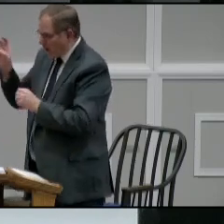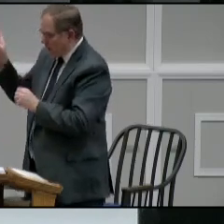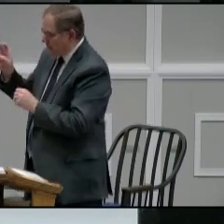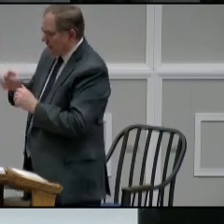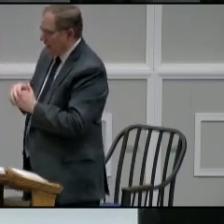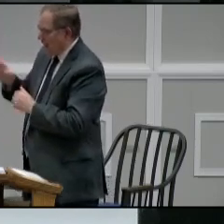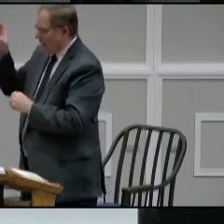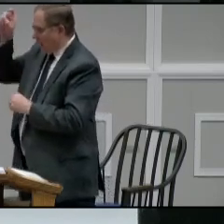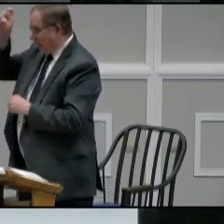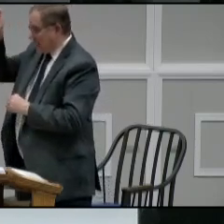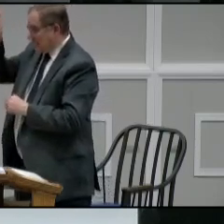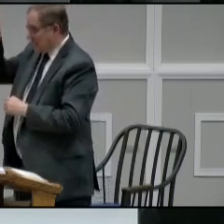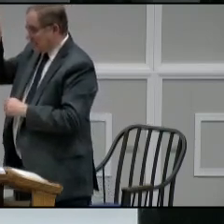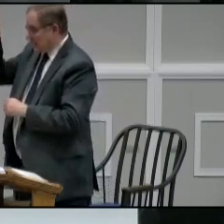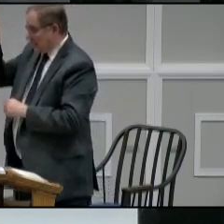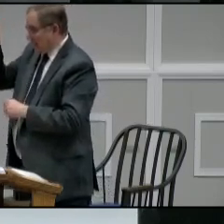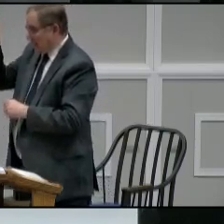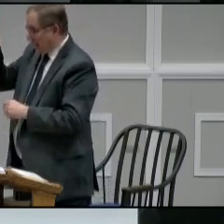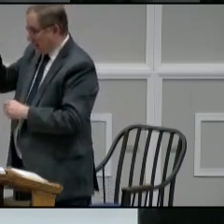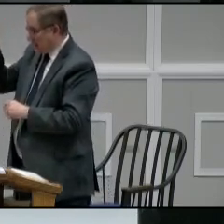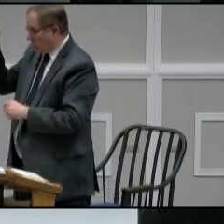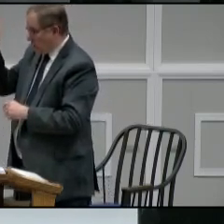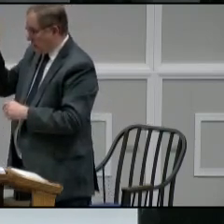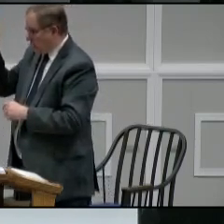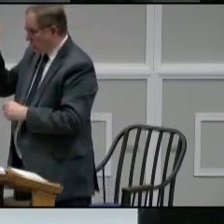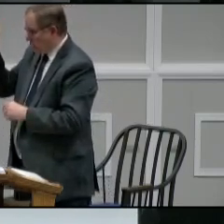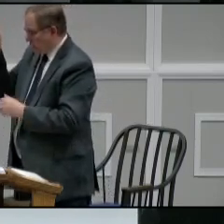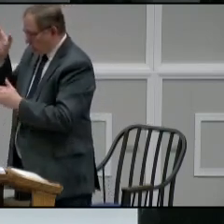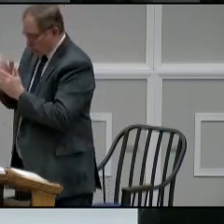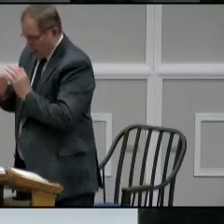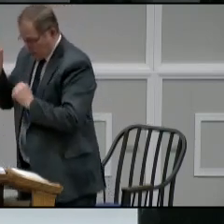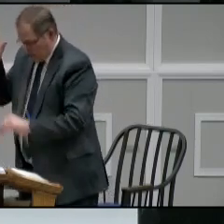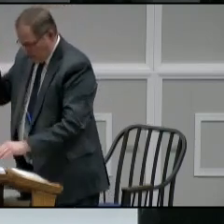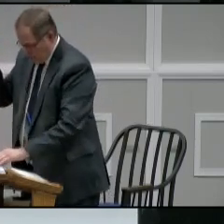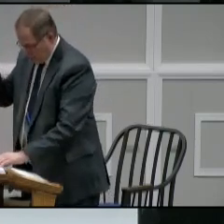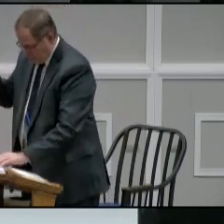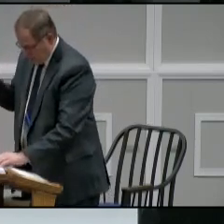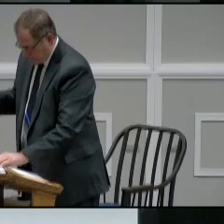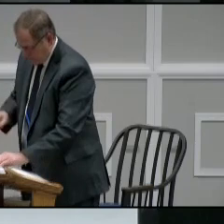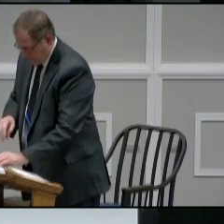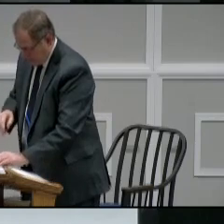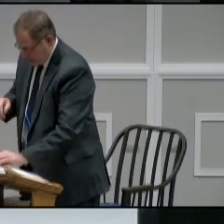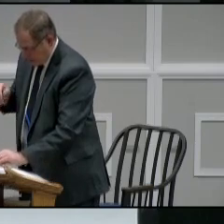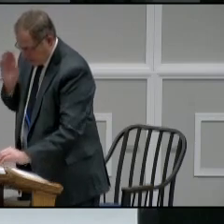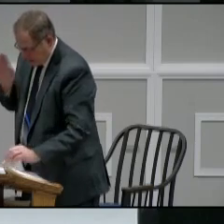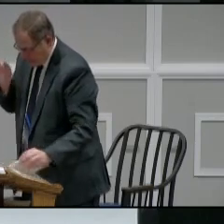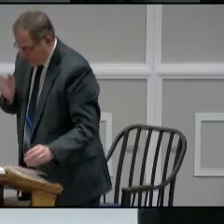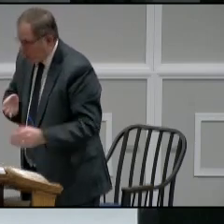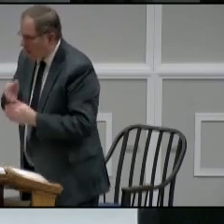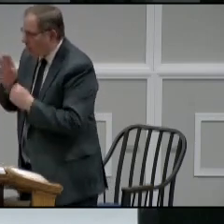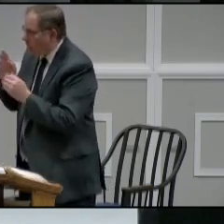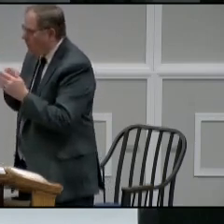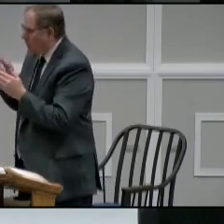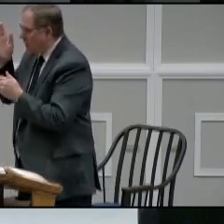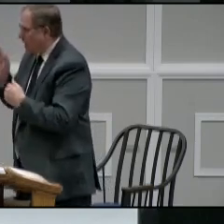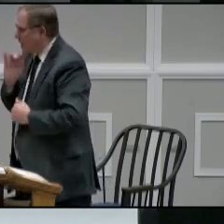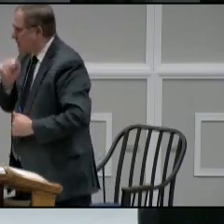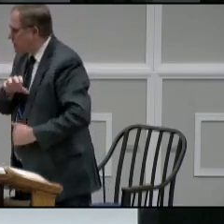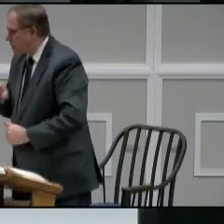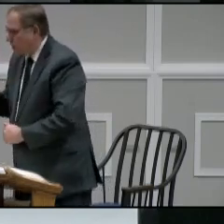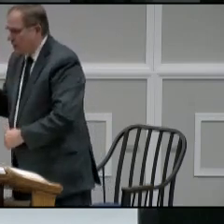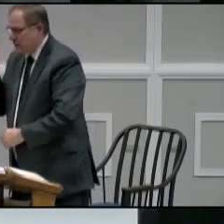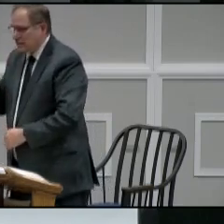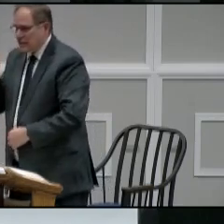can I tell you, get involved. Jump right in and get involved with all that God is doing and all that God is doing here. And tonight,